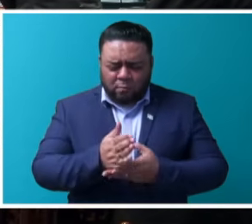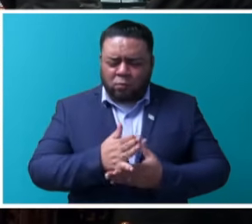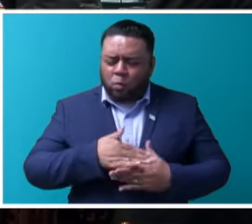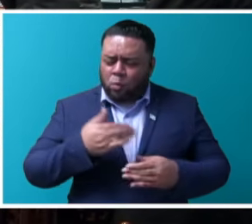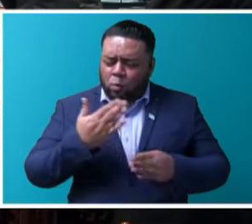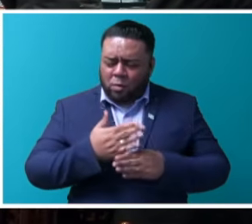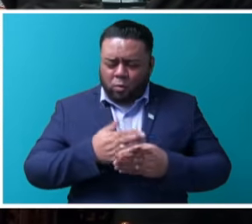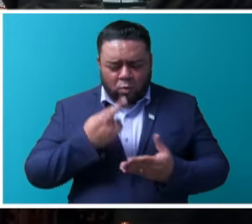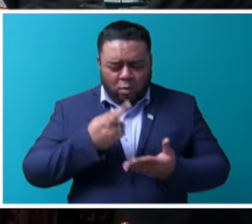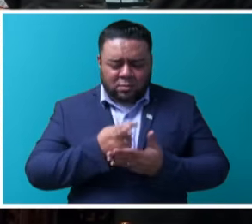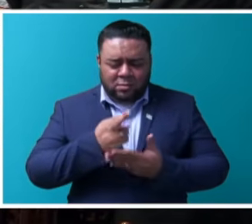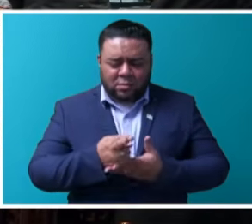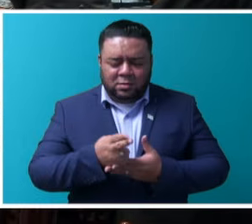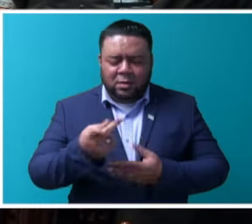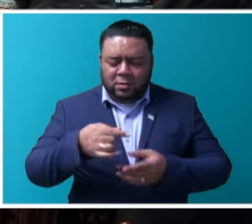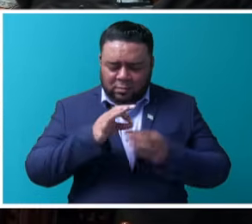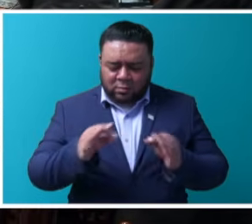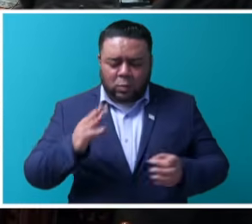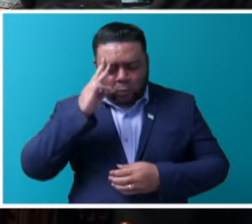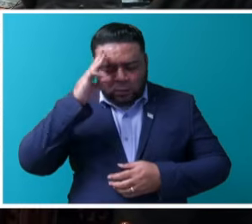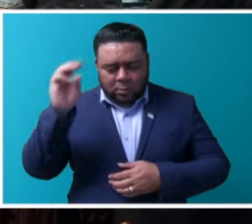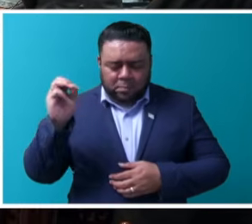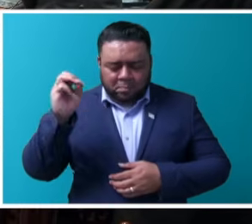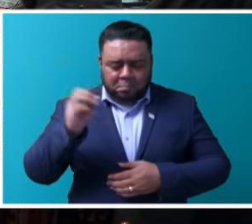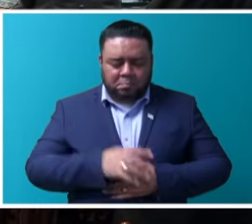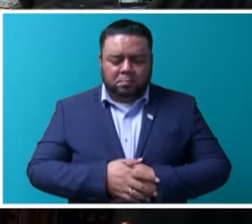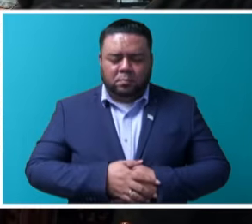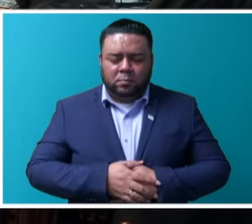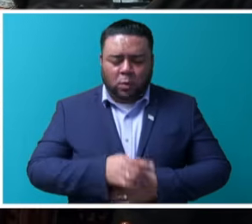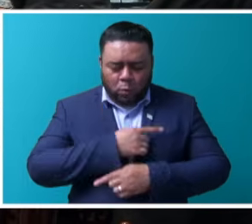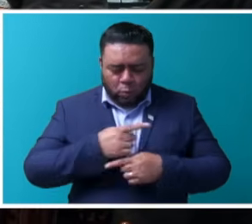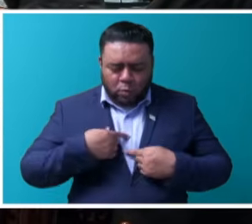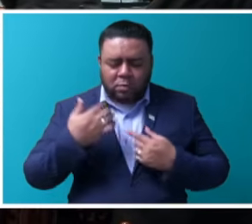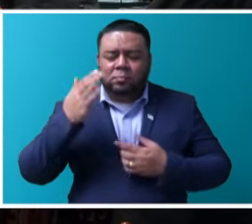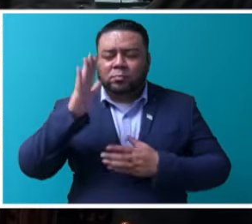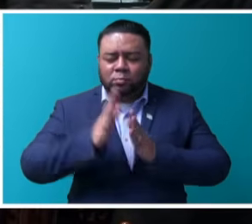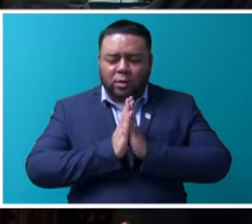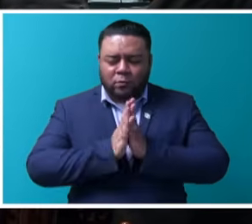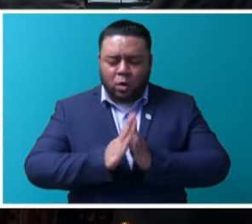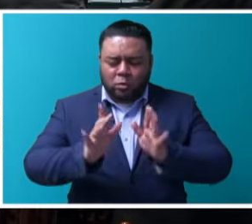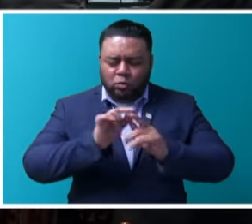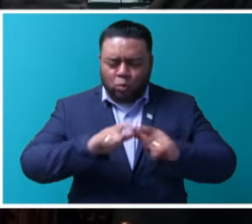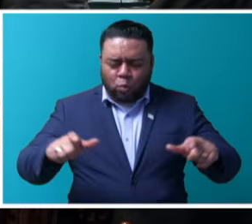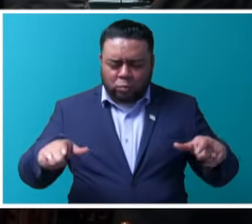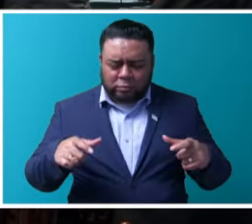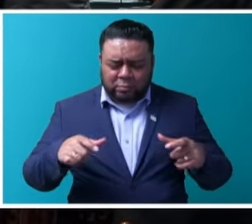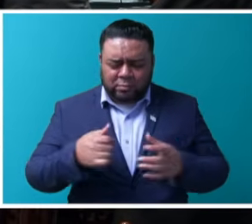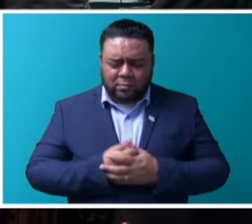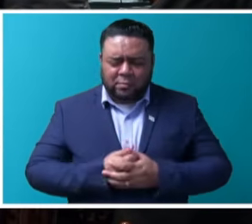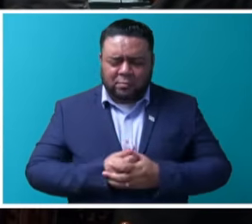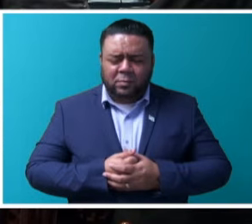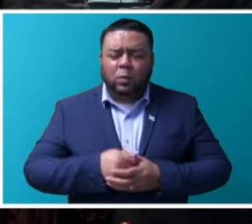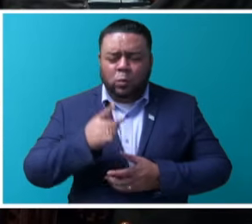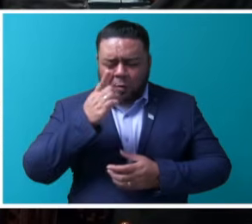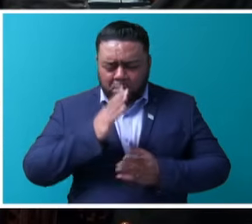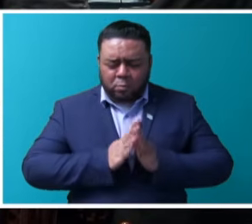with honesty and discerning wisdom. We pray for our judiciary. We pray for those who